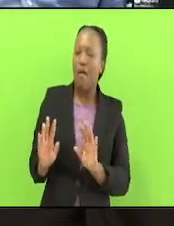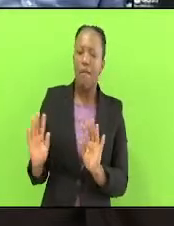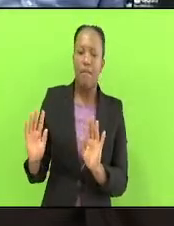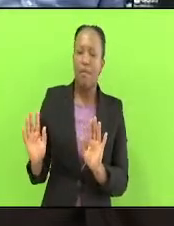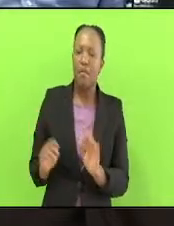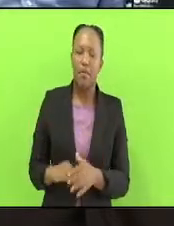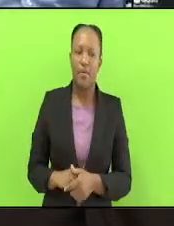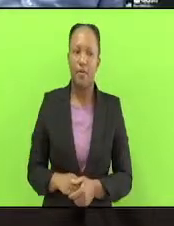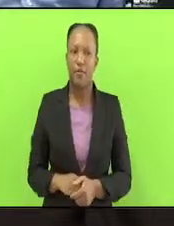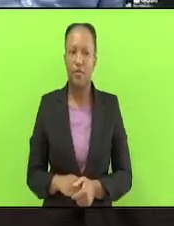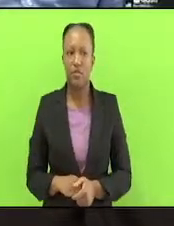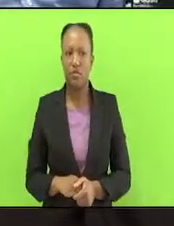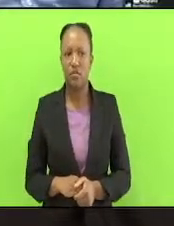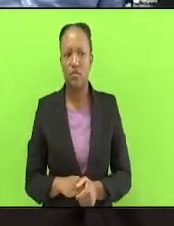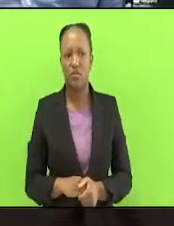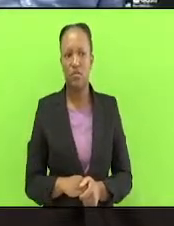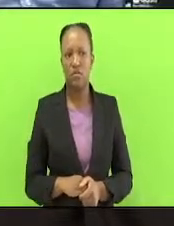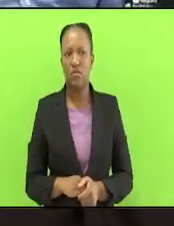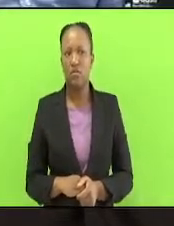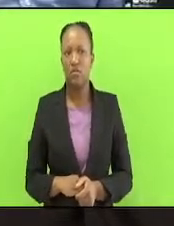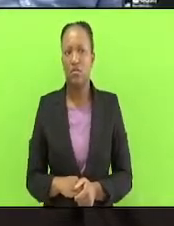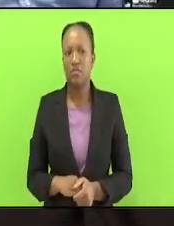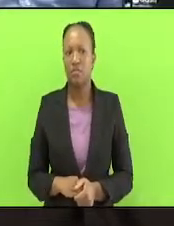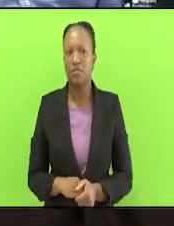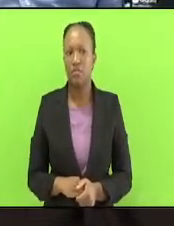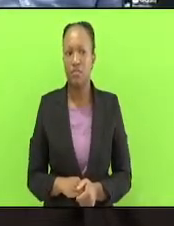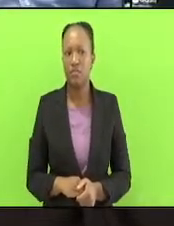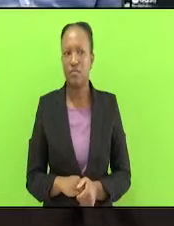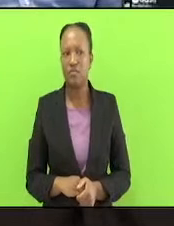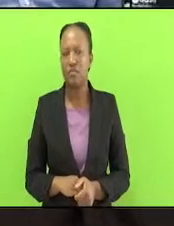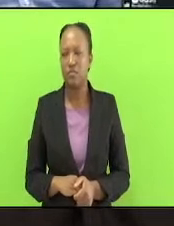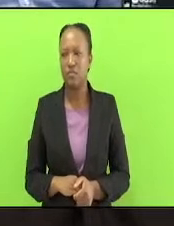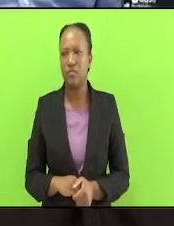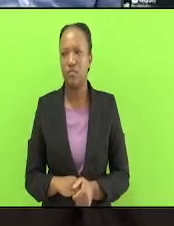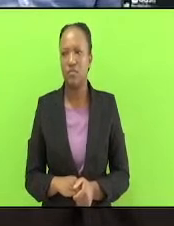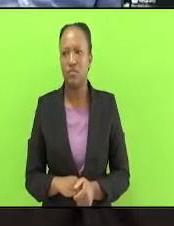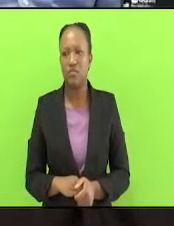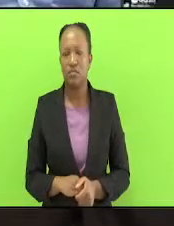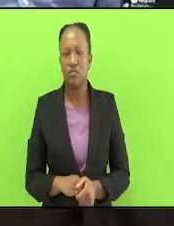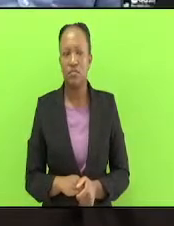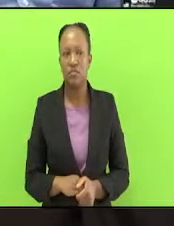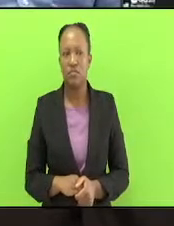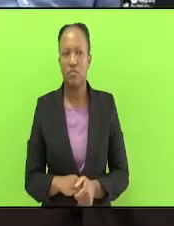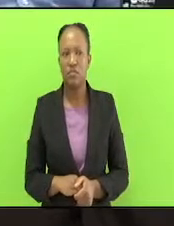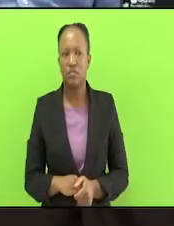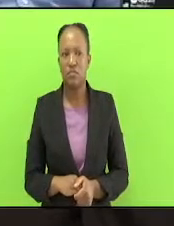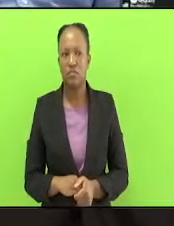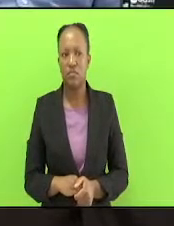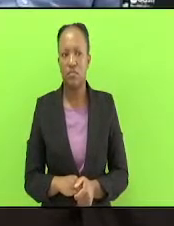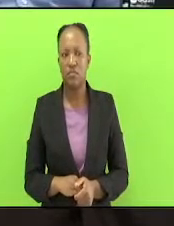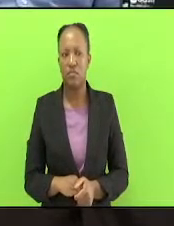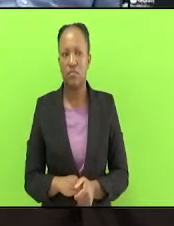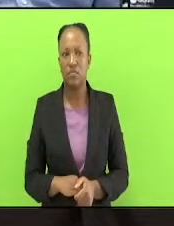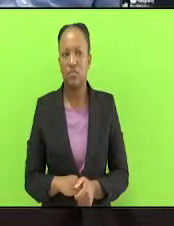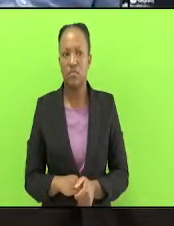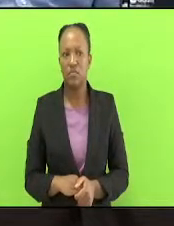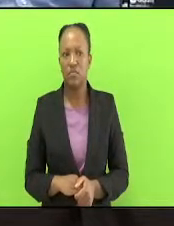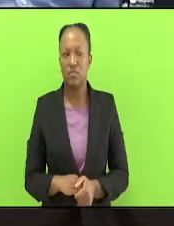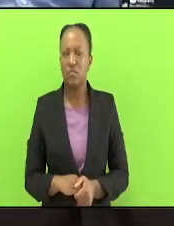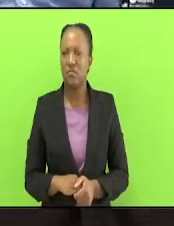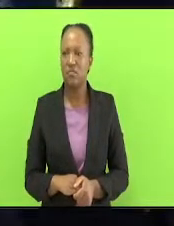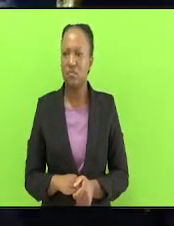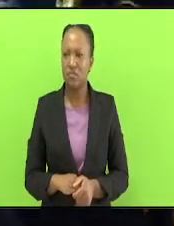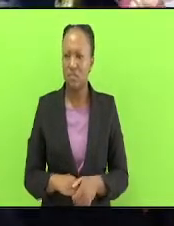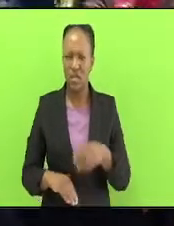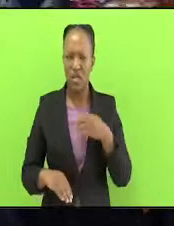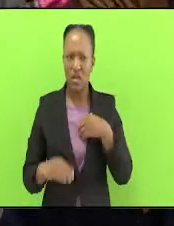our level best, honorable members. kopa. It is not that I'm undermining you Ha when ke I'm itse- raising these ha ke challenges. itse gore ke bone ntate